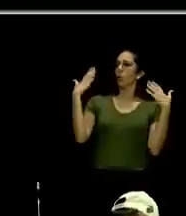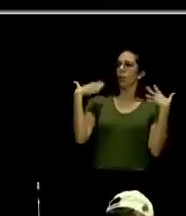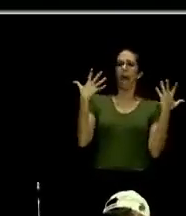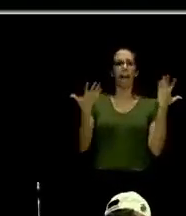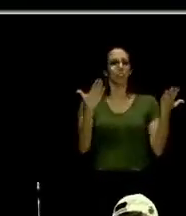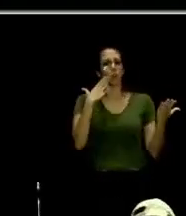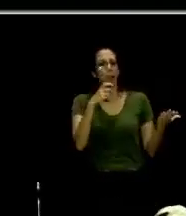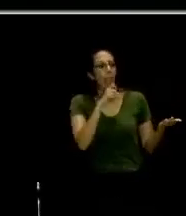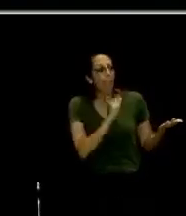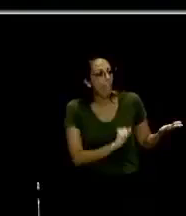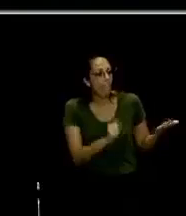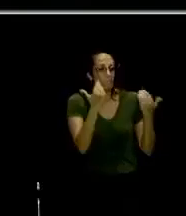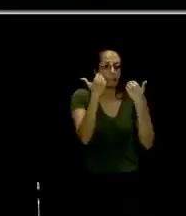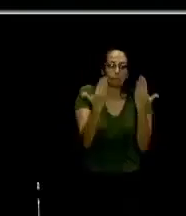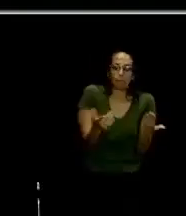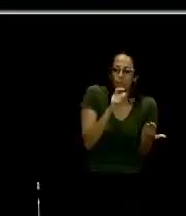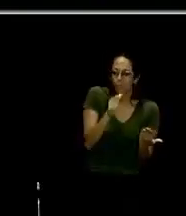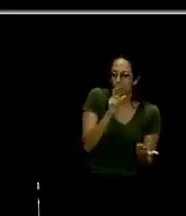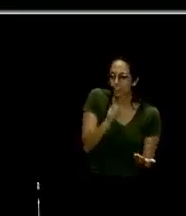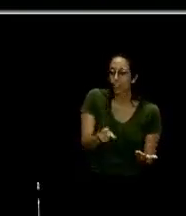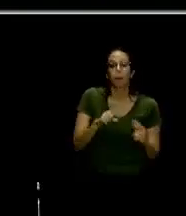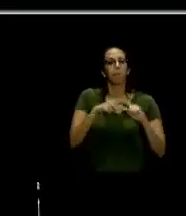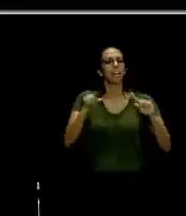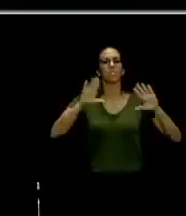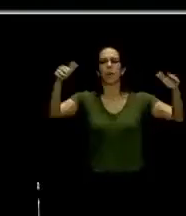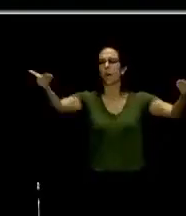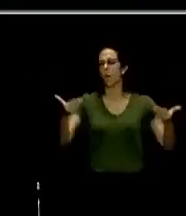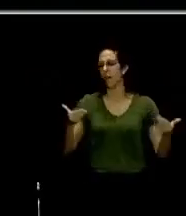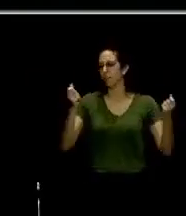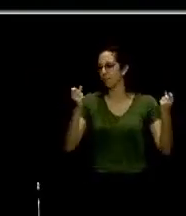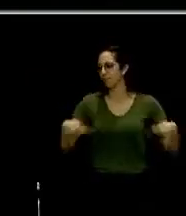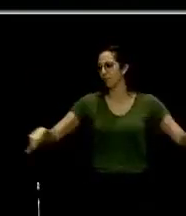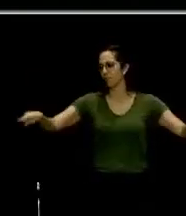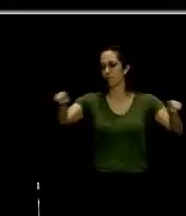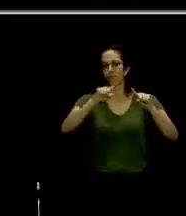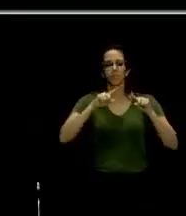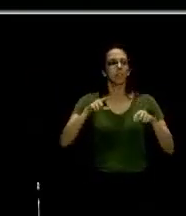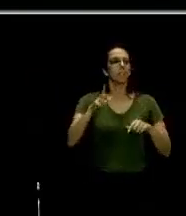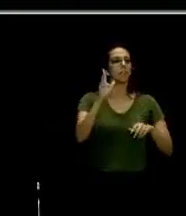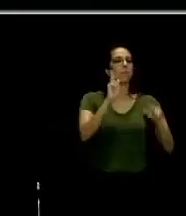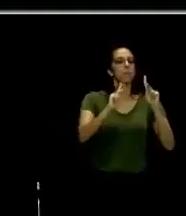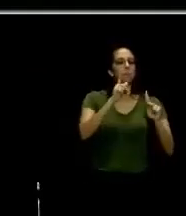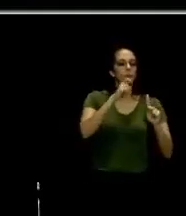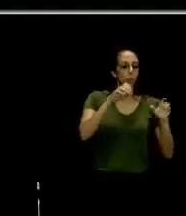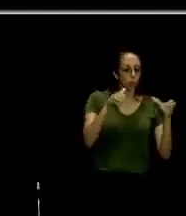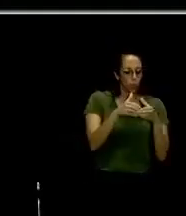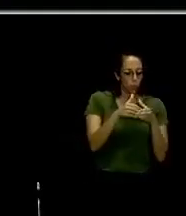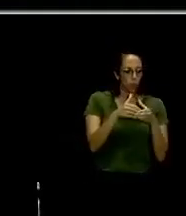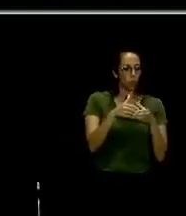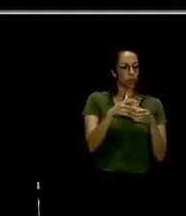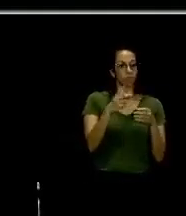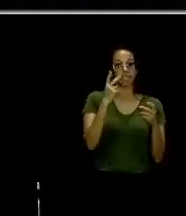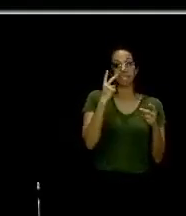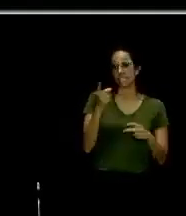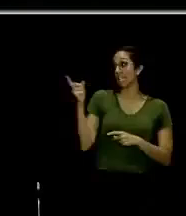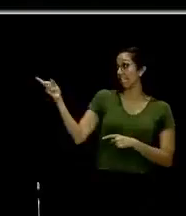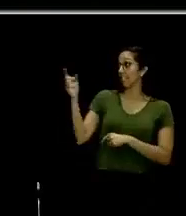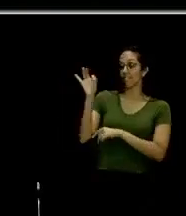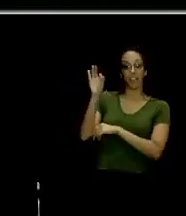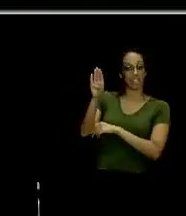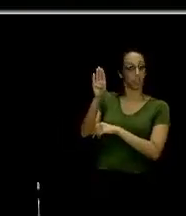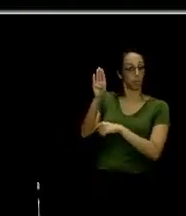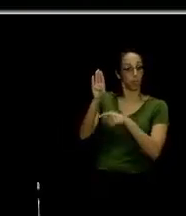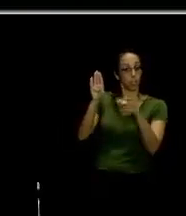something? It's hot. So I just want to welcome all the folks who are being seeing this through live stream